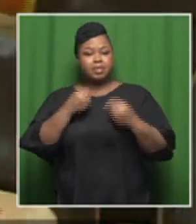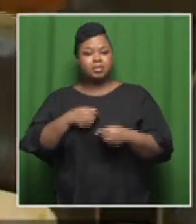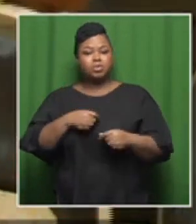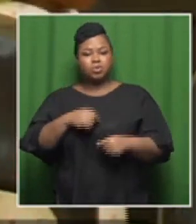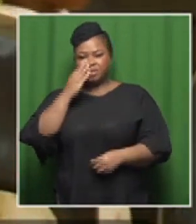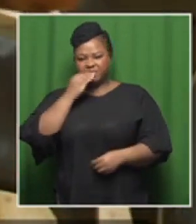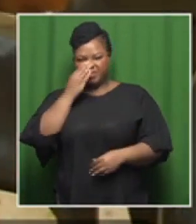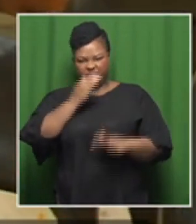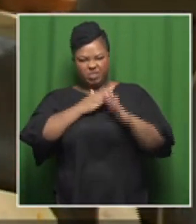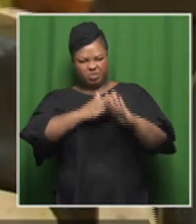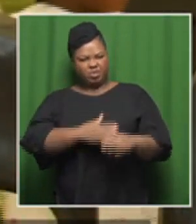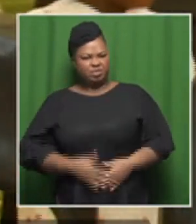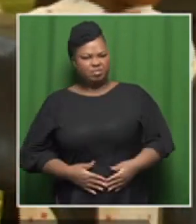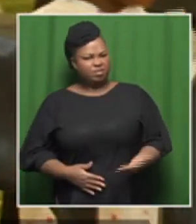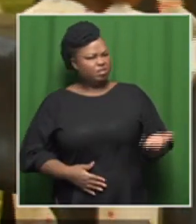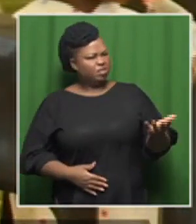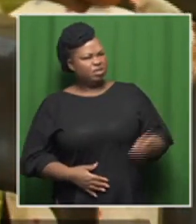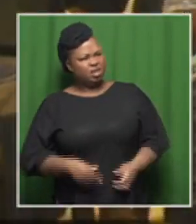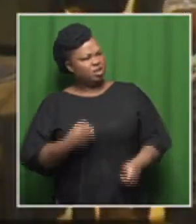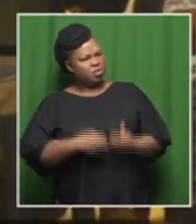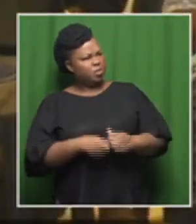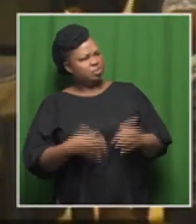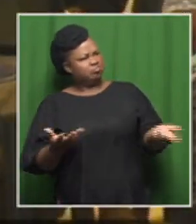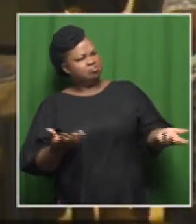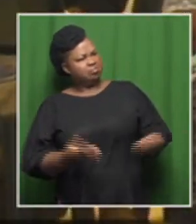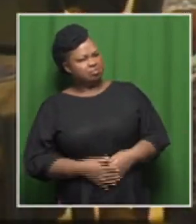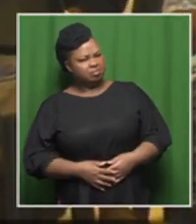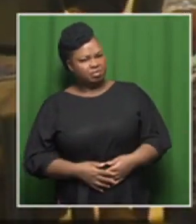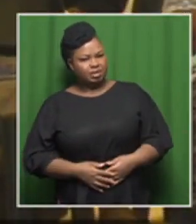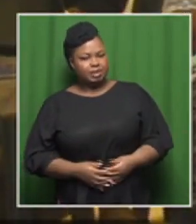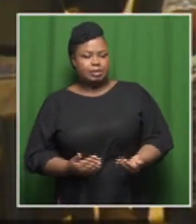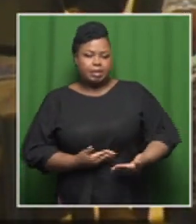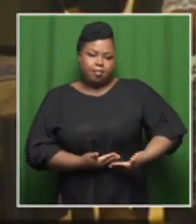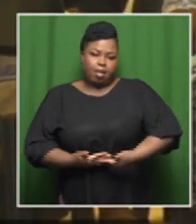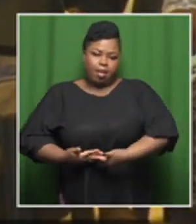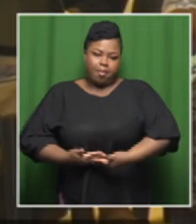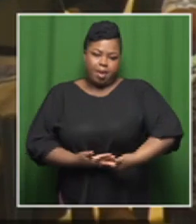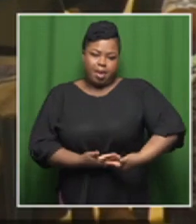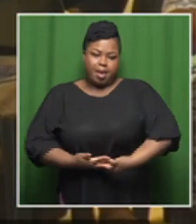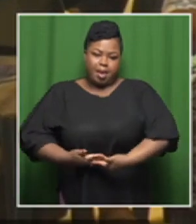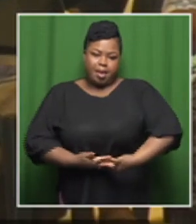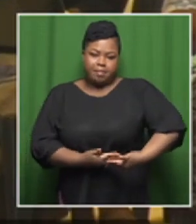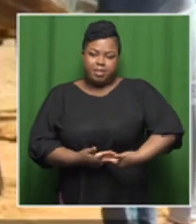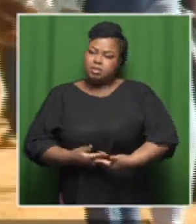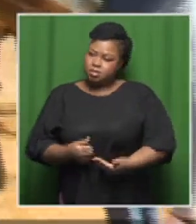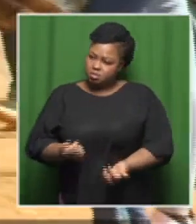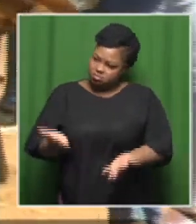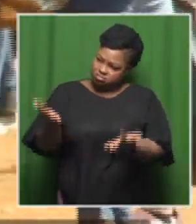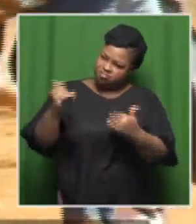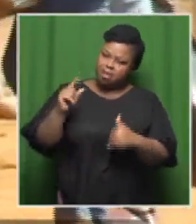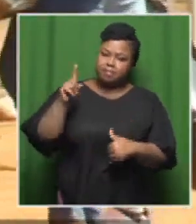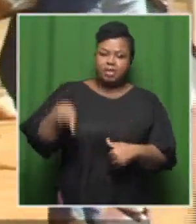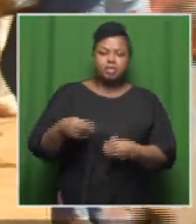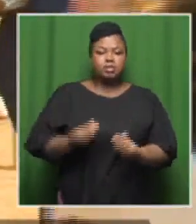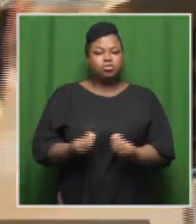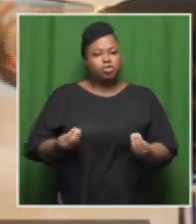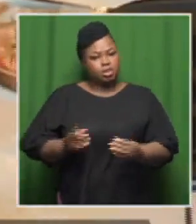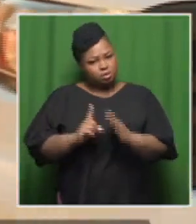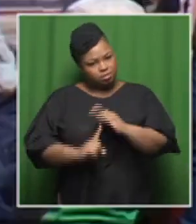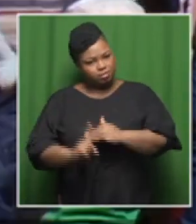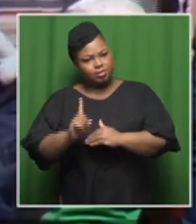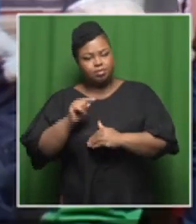begins. It was easy, it was no problem. Parents with small children, especially babies, are encouraged to take their children